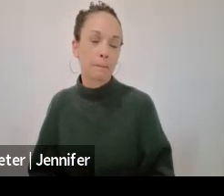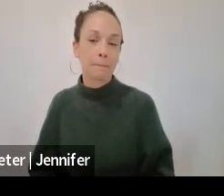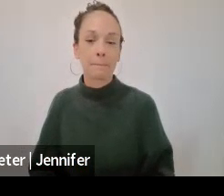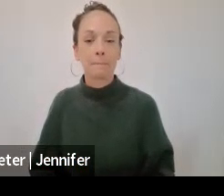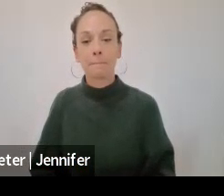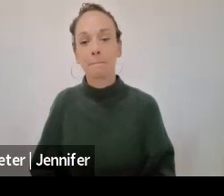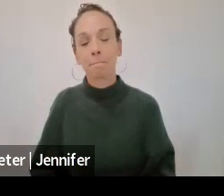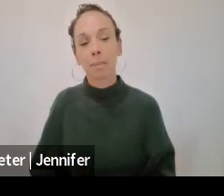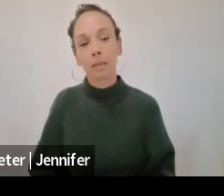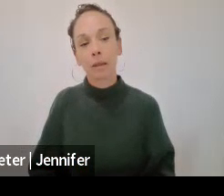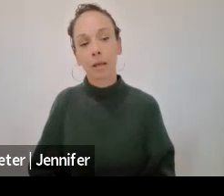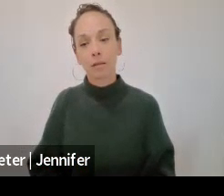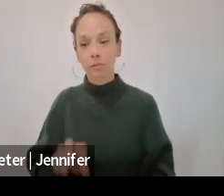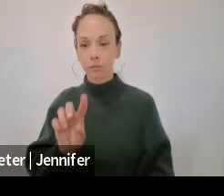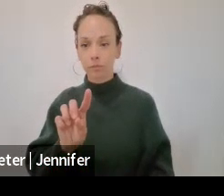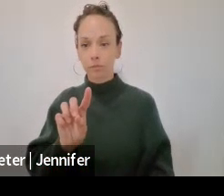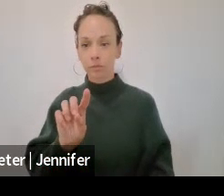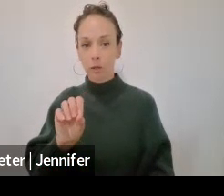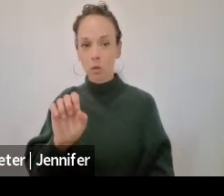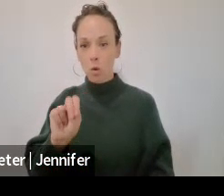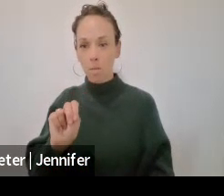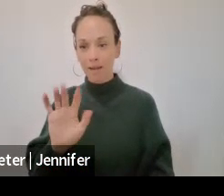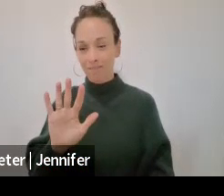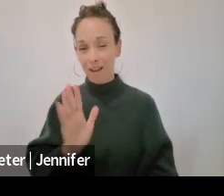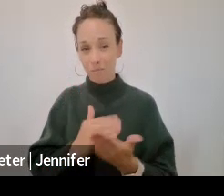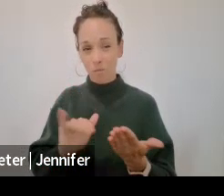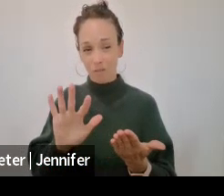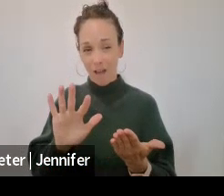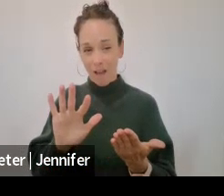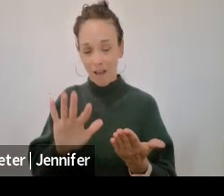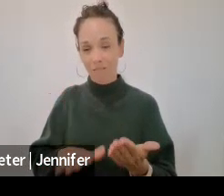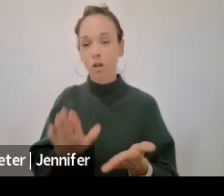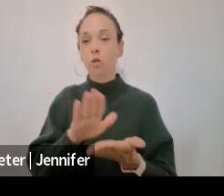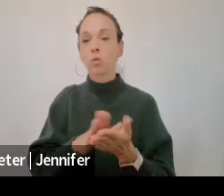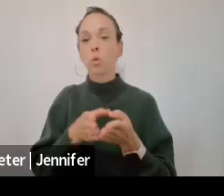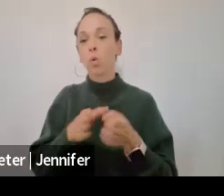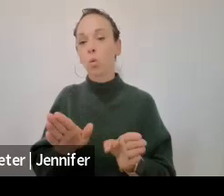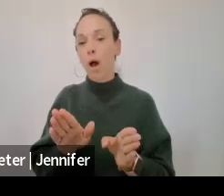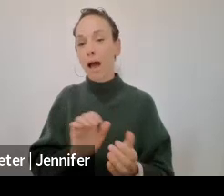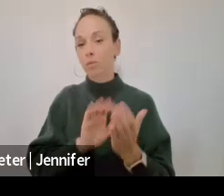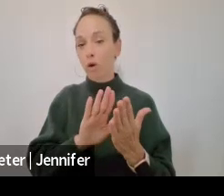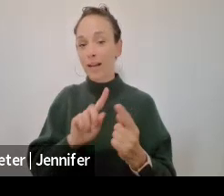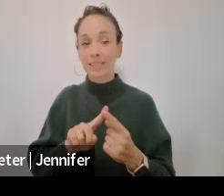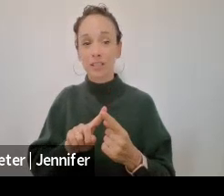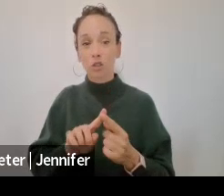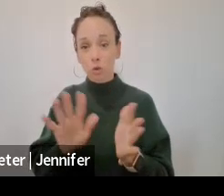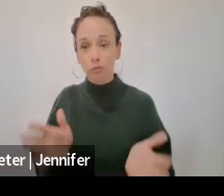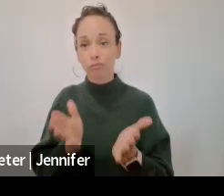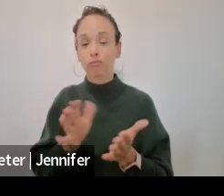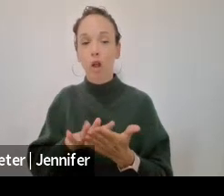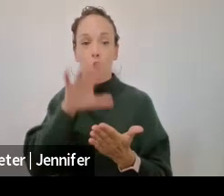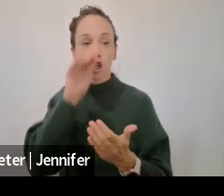Now let's take a look at domain 5, which includes school-wide practices to promote learning. Now in this domain,